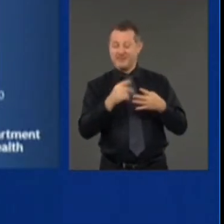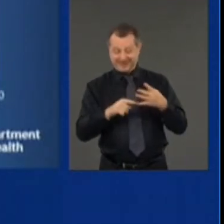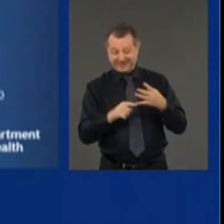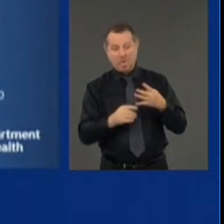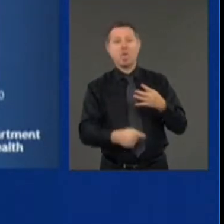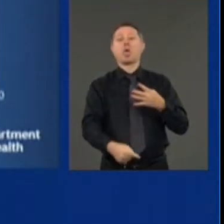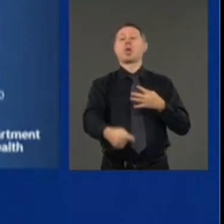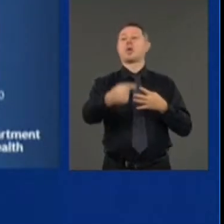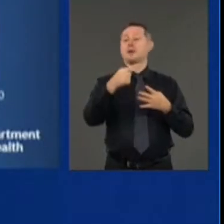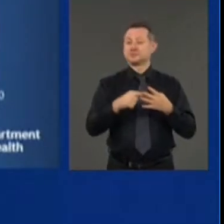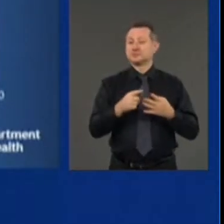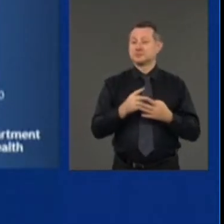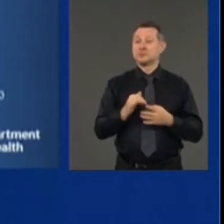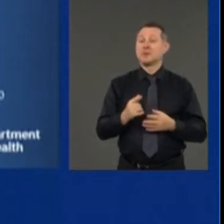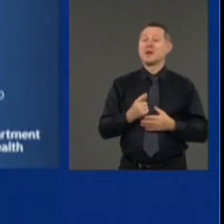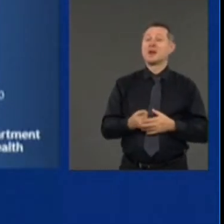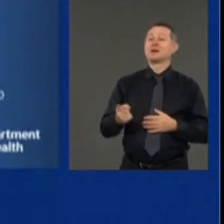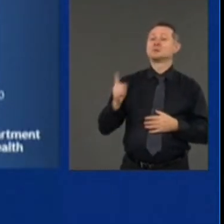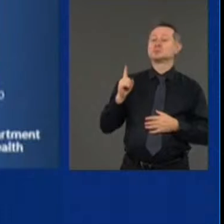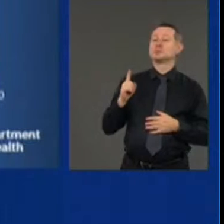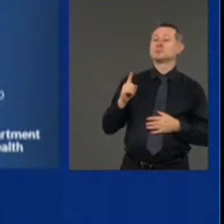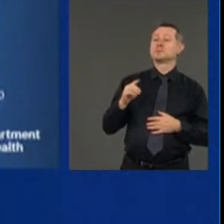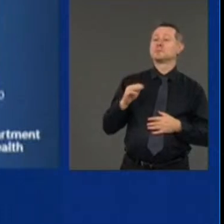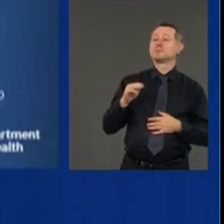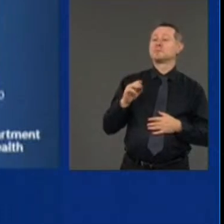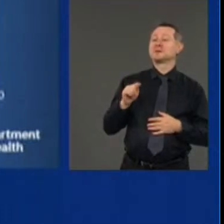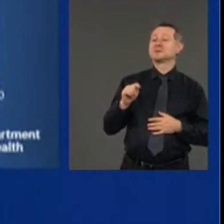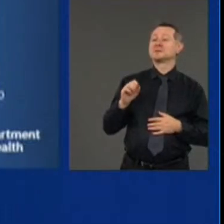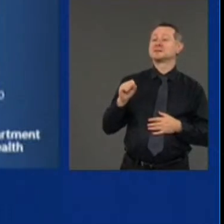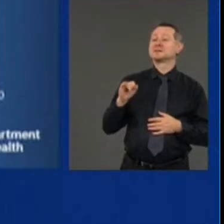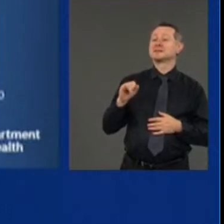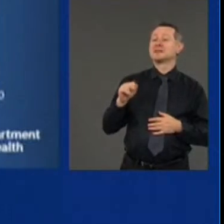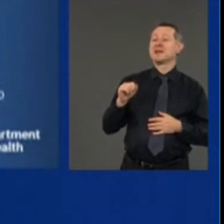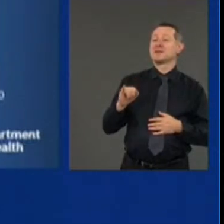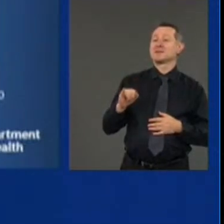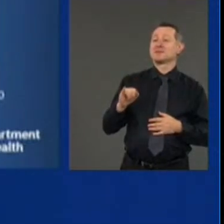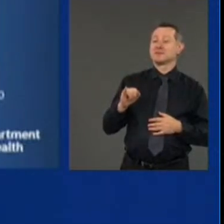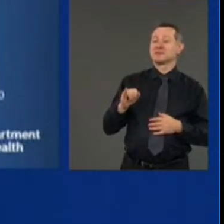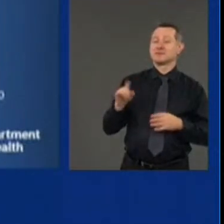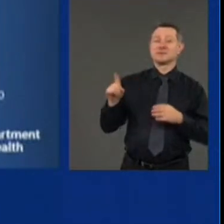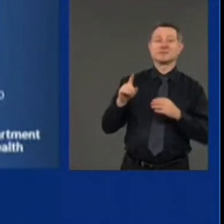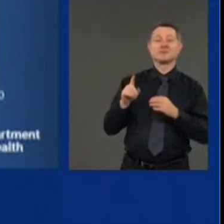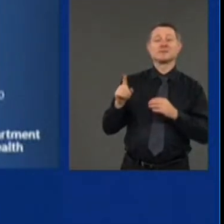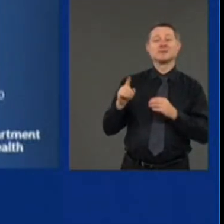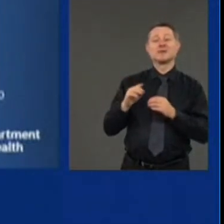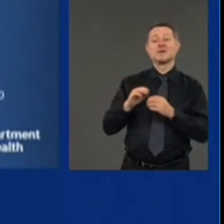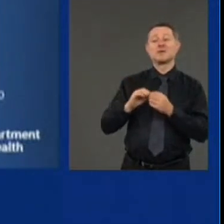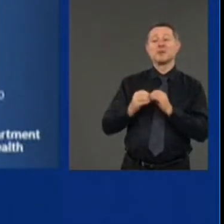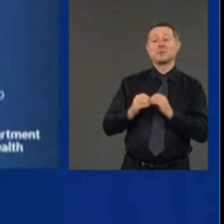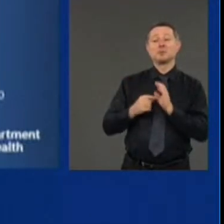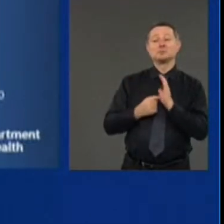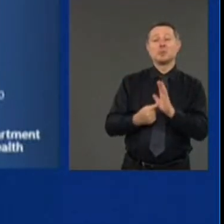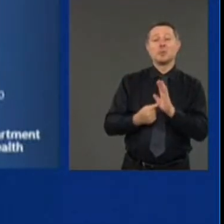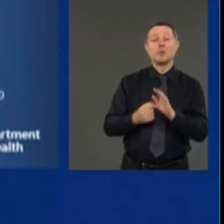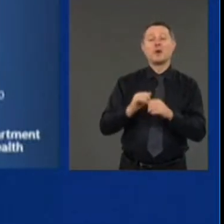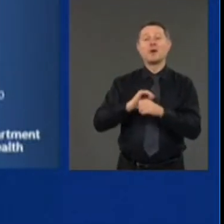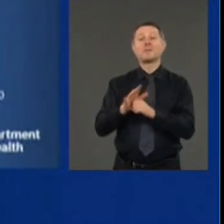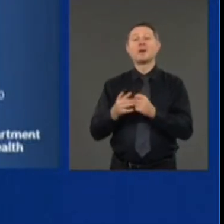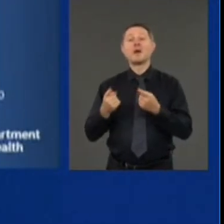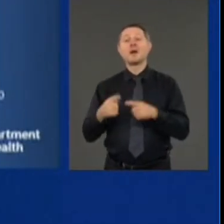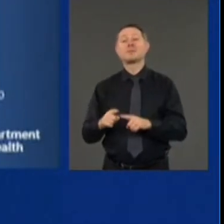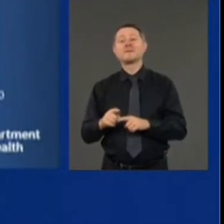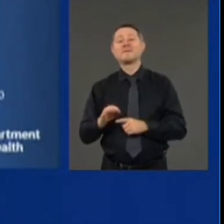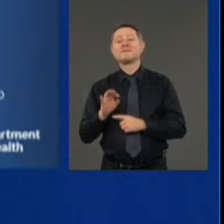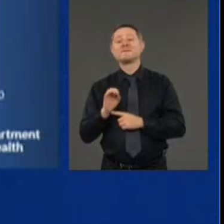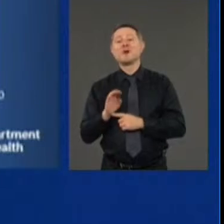Sinai shared their data on their antibody study, which showed that COVID-19 was in New York as early as February 1st. And I know Dr.